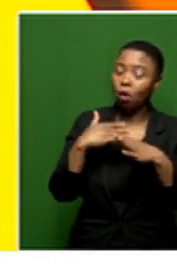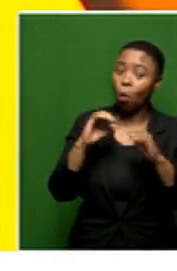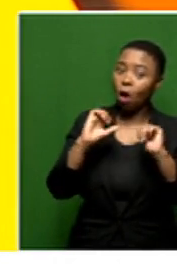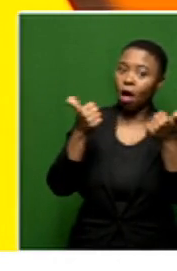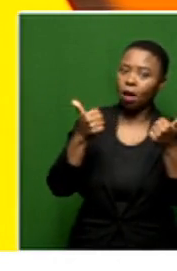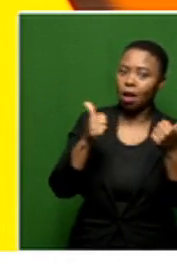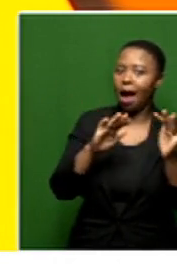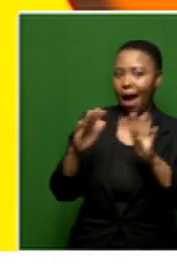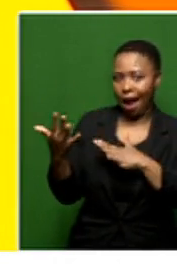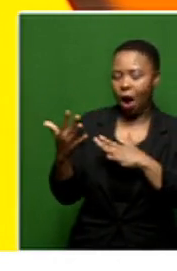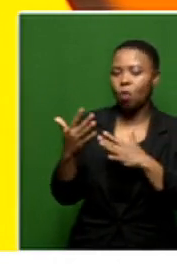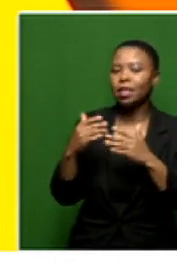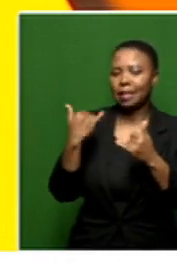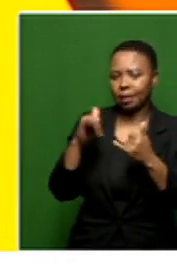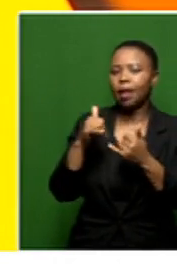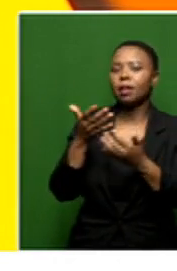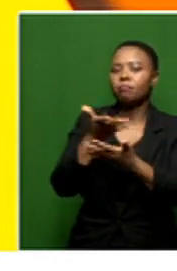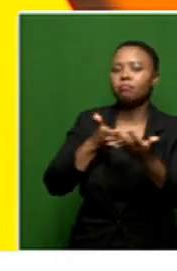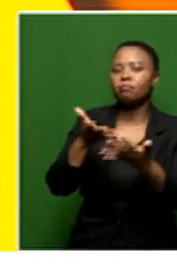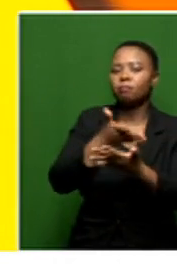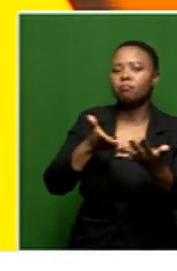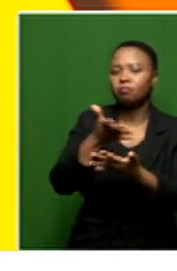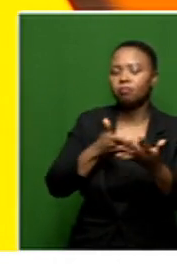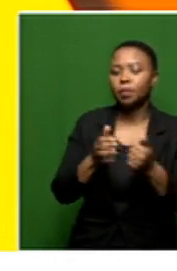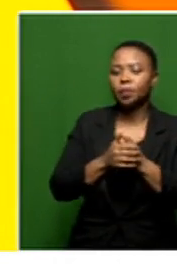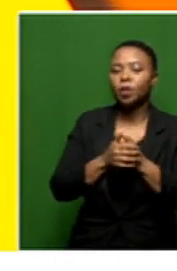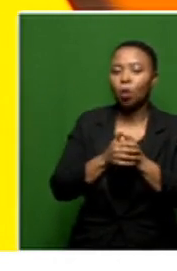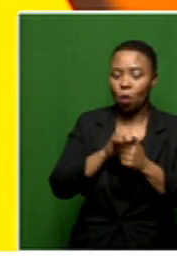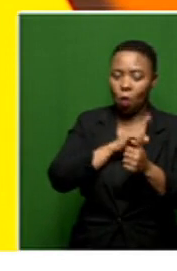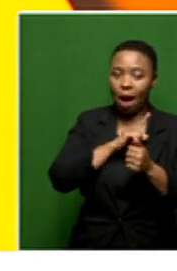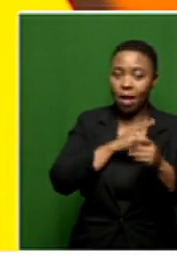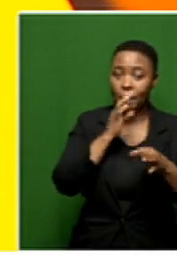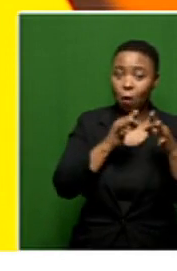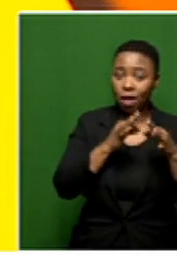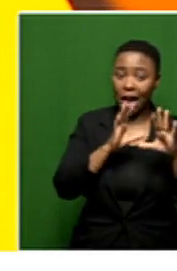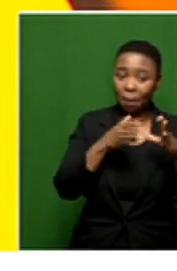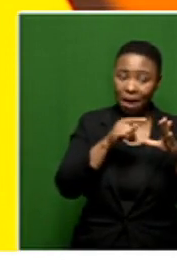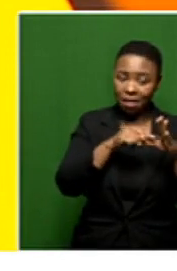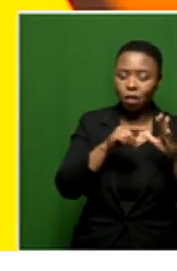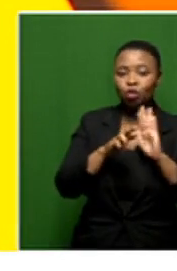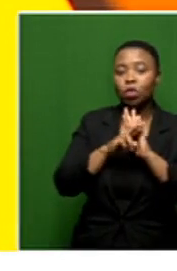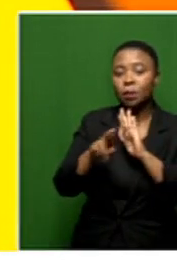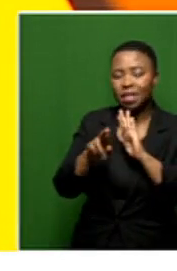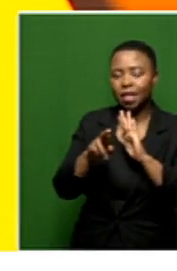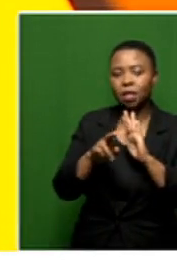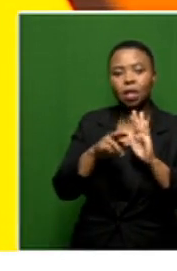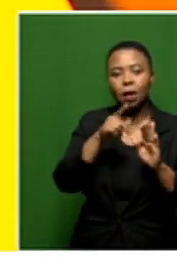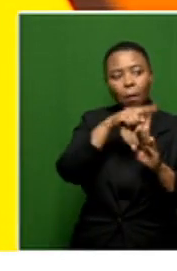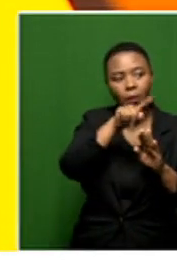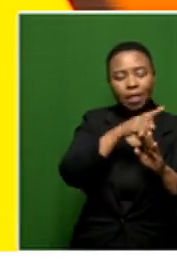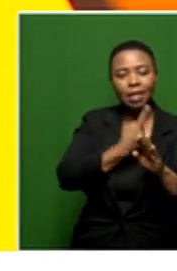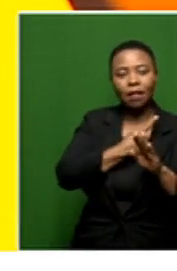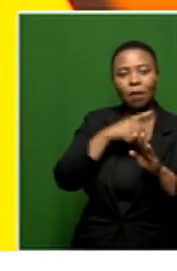run, in order for people, constituencies that these political parties are representing to benefit, it means